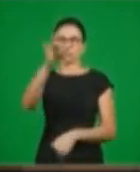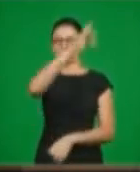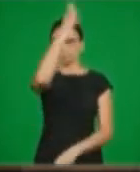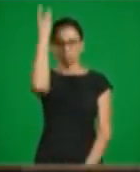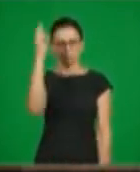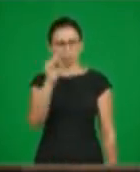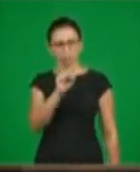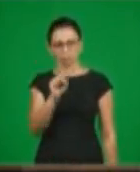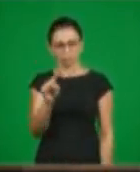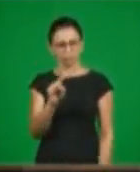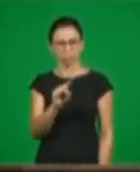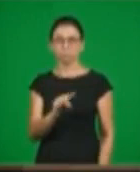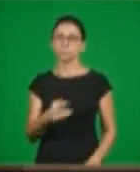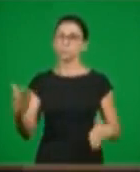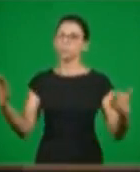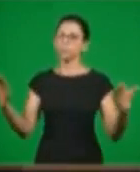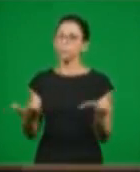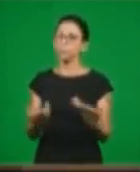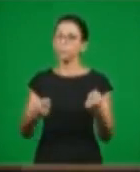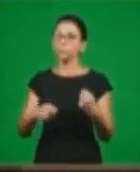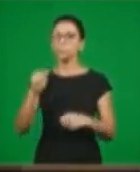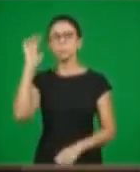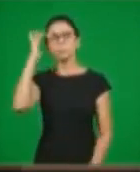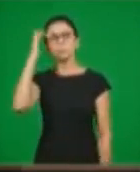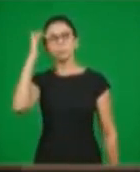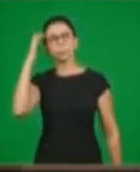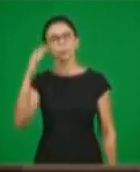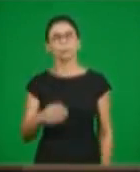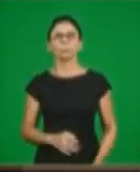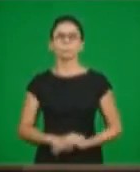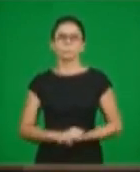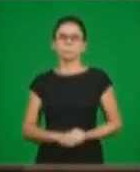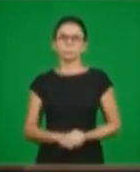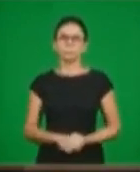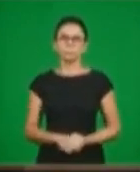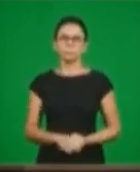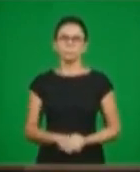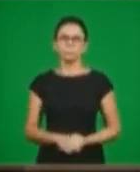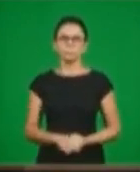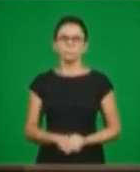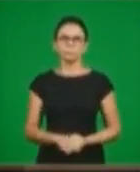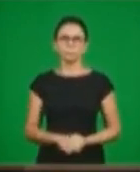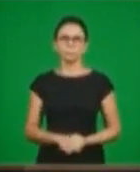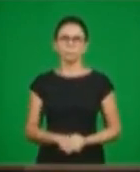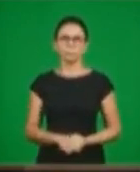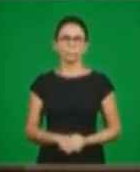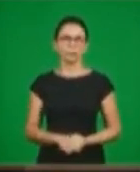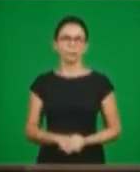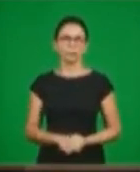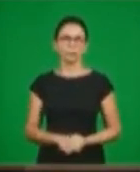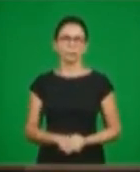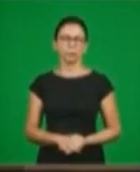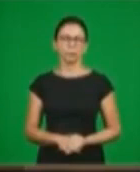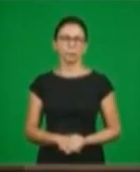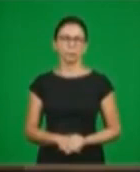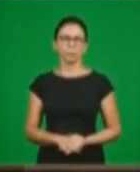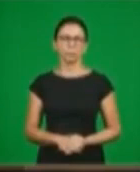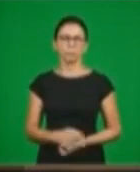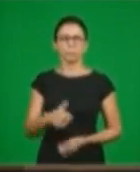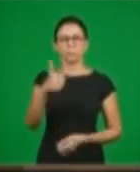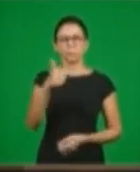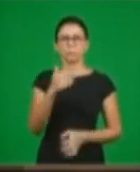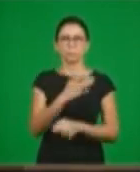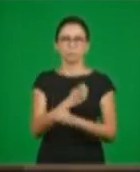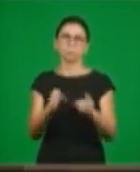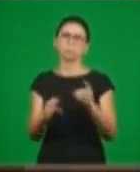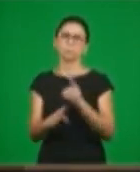So I have to do whatever the Holy Spirit tells me to do. So first day of the year. So let's say